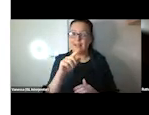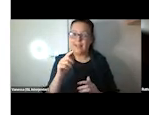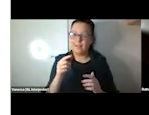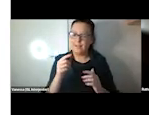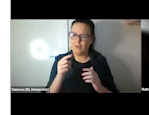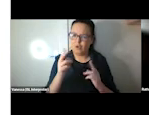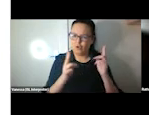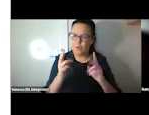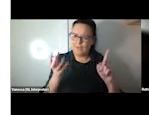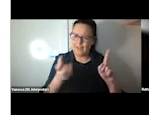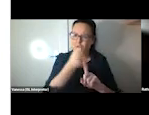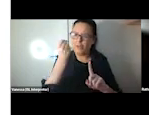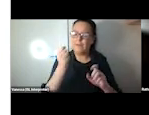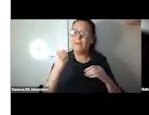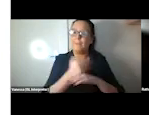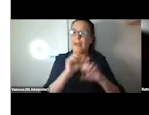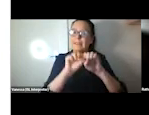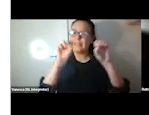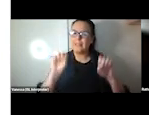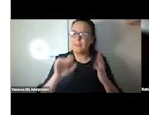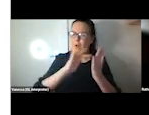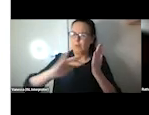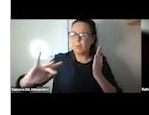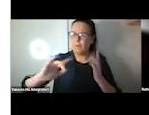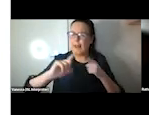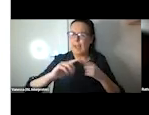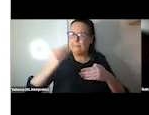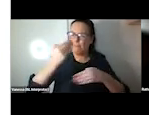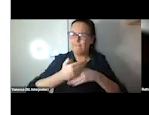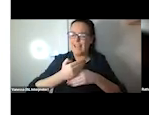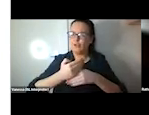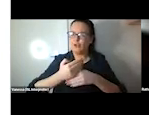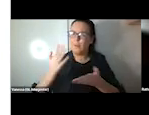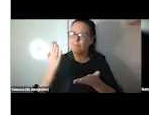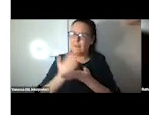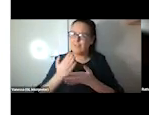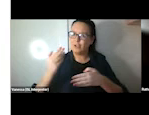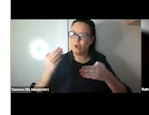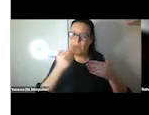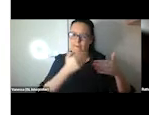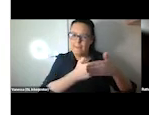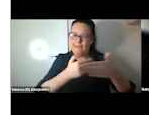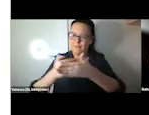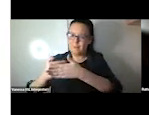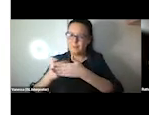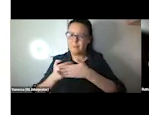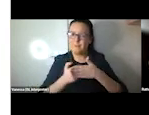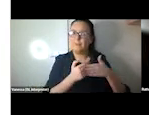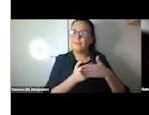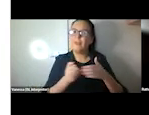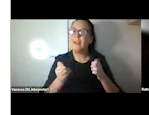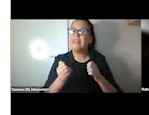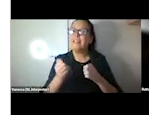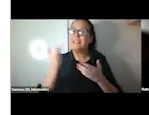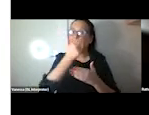systematic removal and prevention of barriers, preferably through a universal design or a design for all approach. Now, the scope of